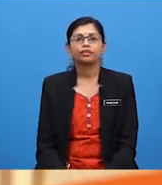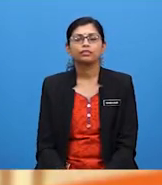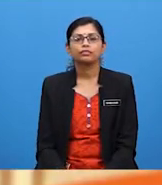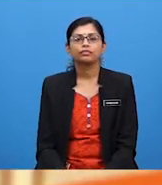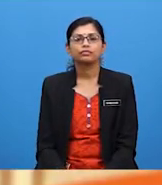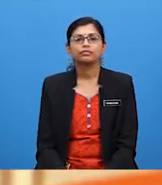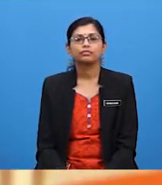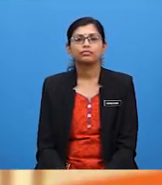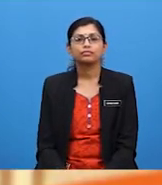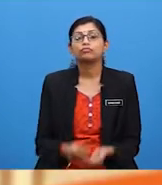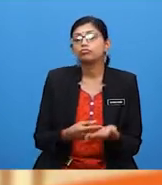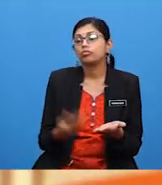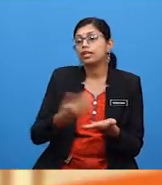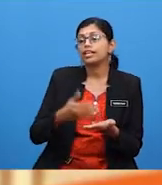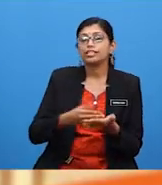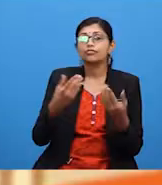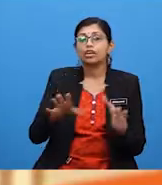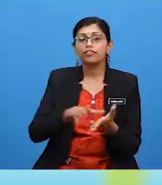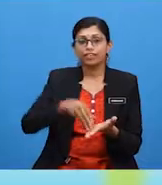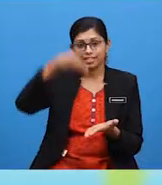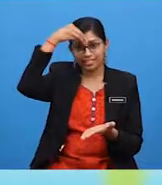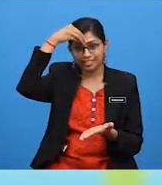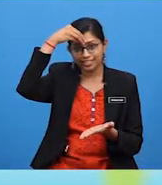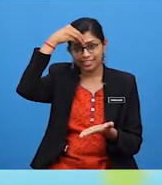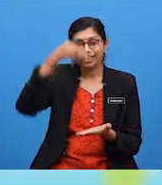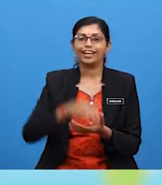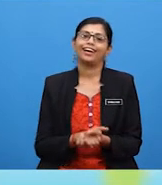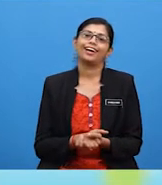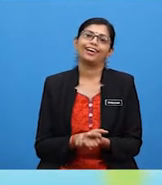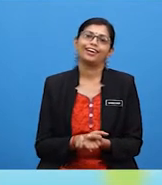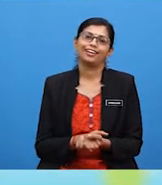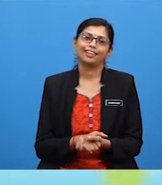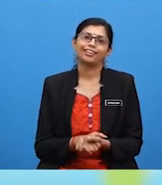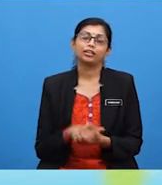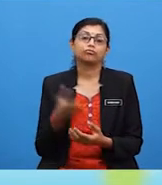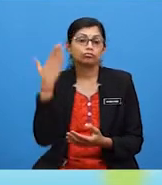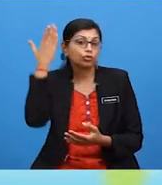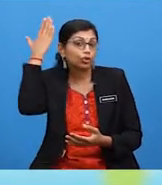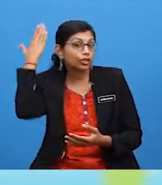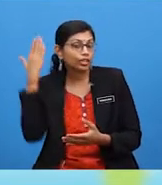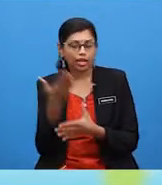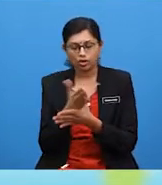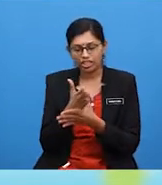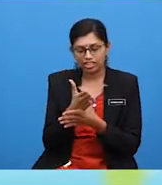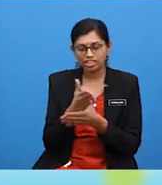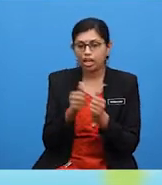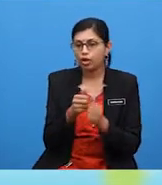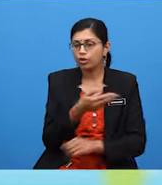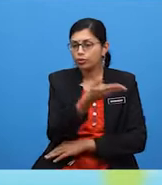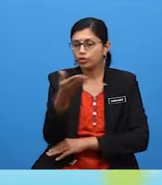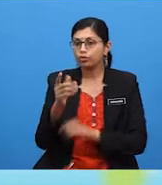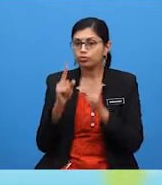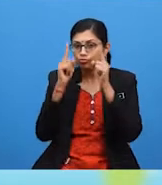What else have we learned? Oh yes, I also shared with you a